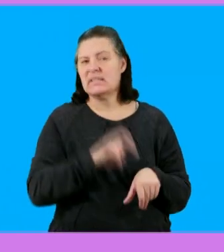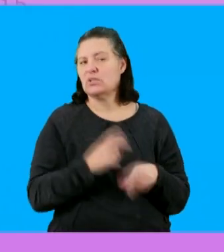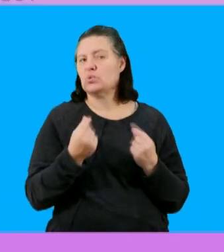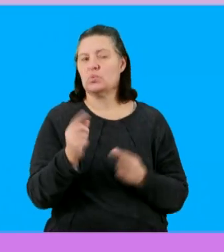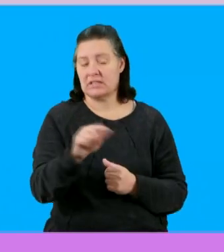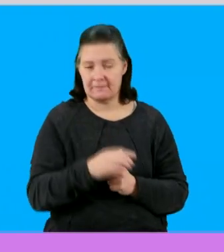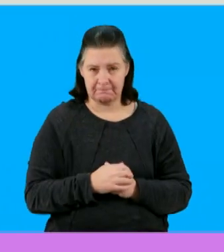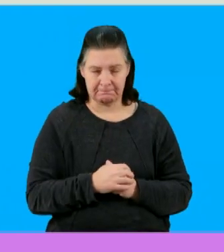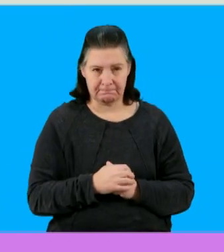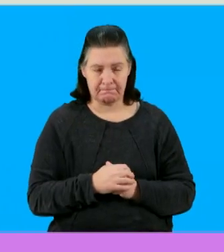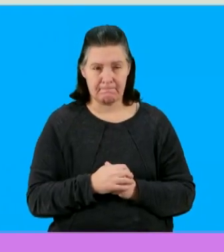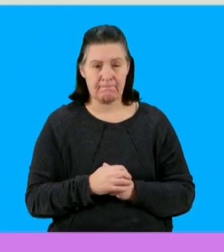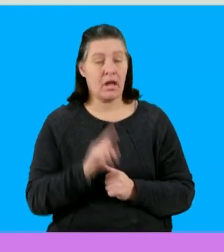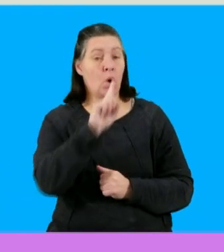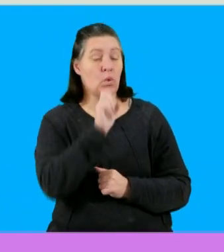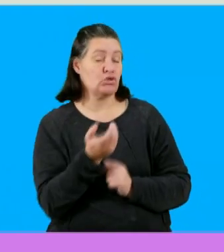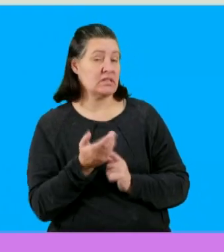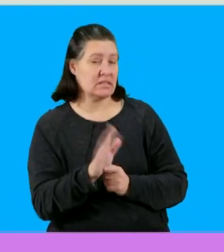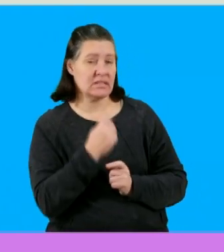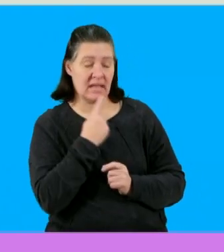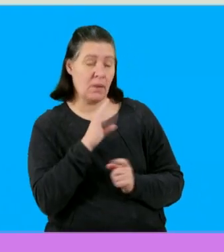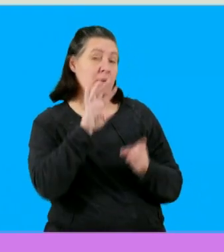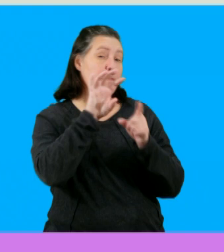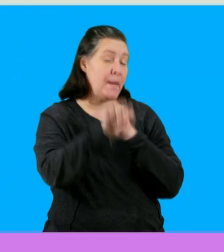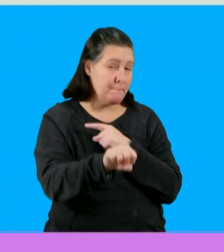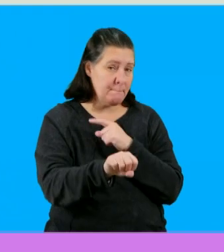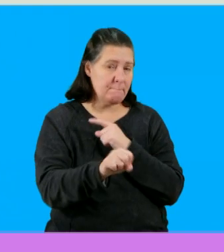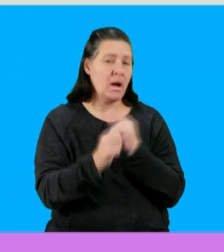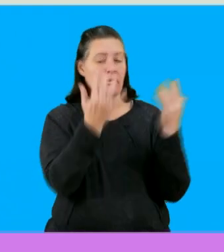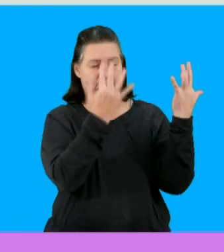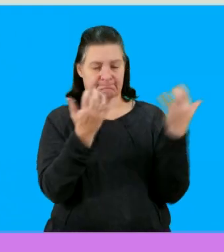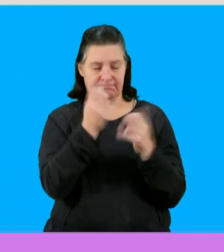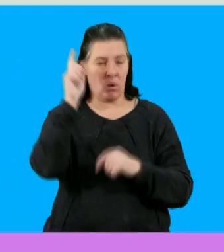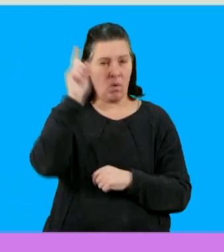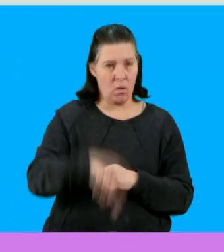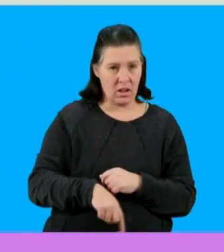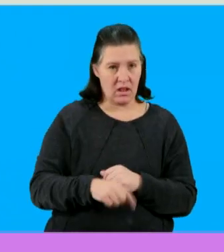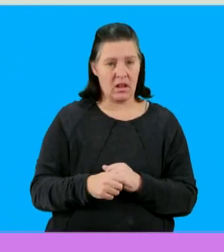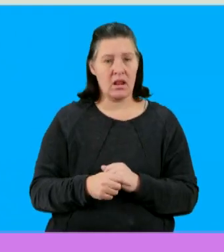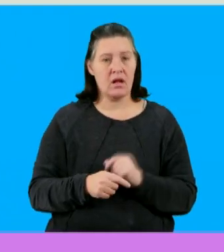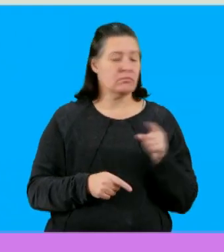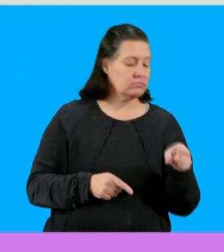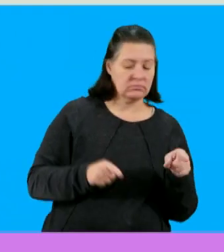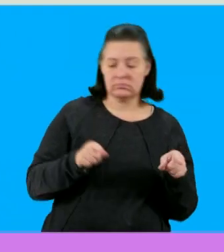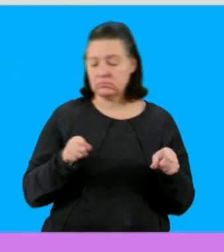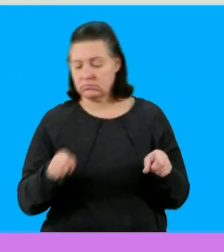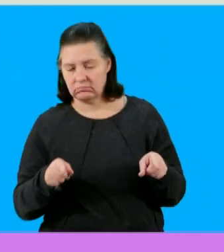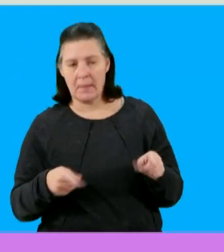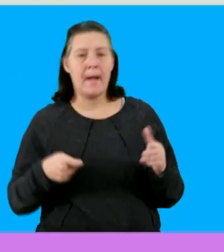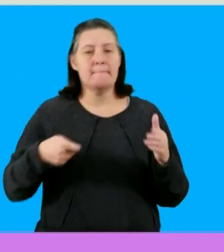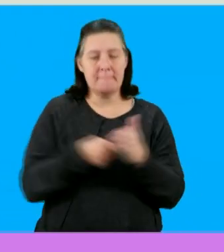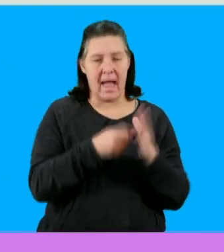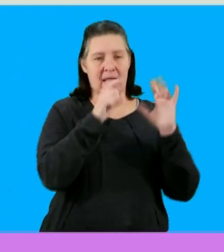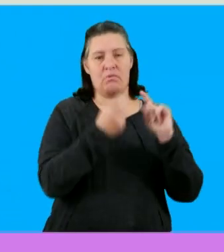needed for us to do. So here the question indicates, determine, showing all calculations, which store